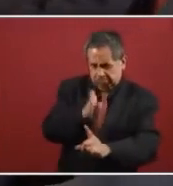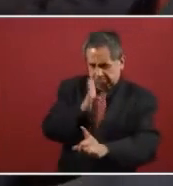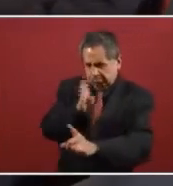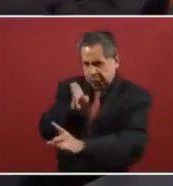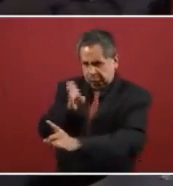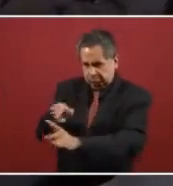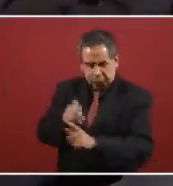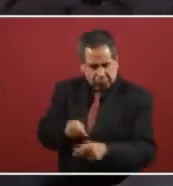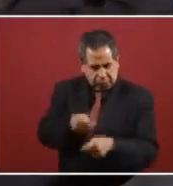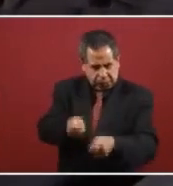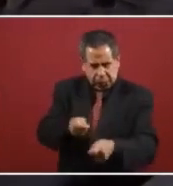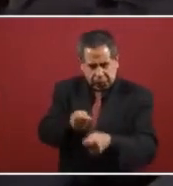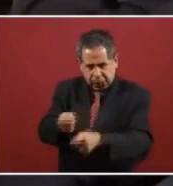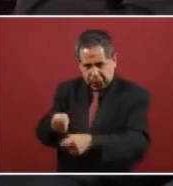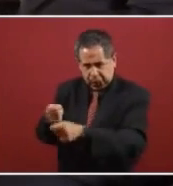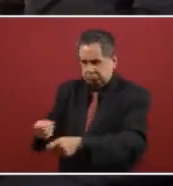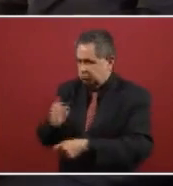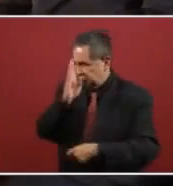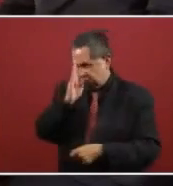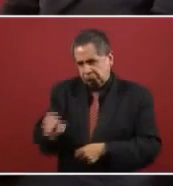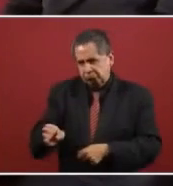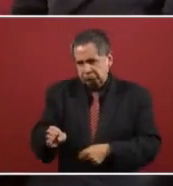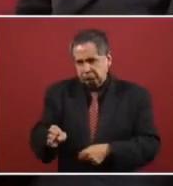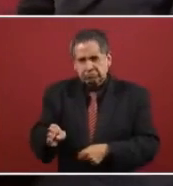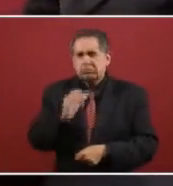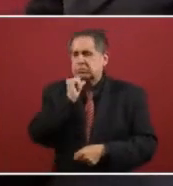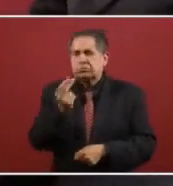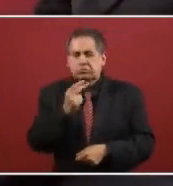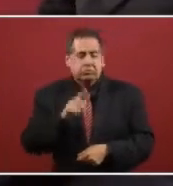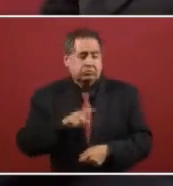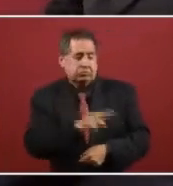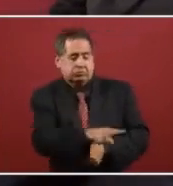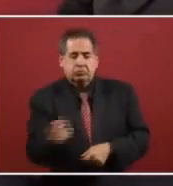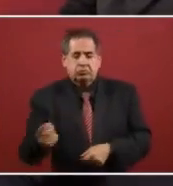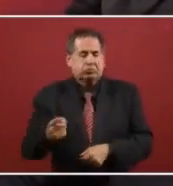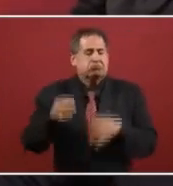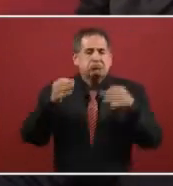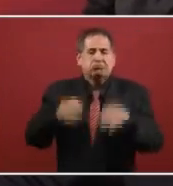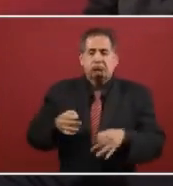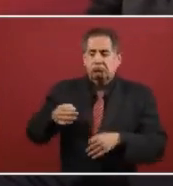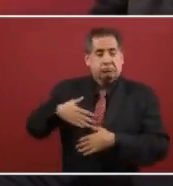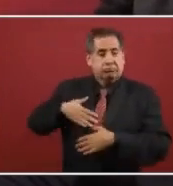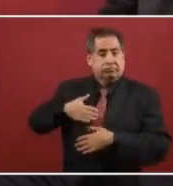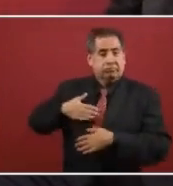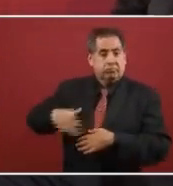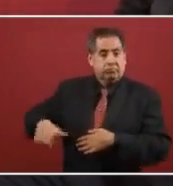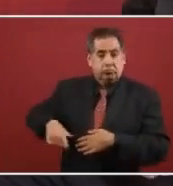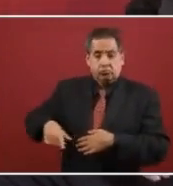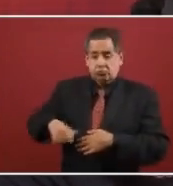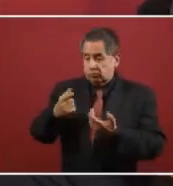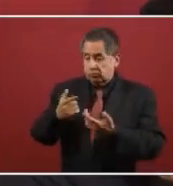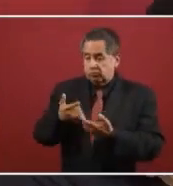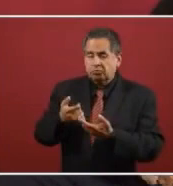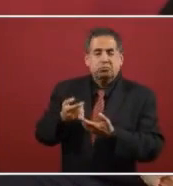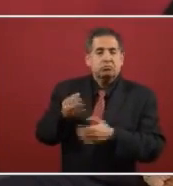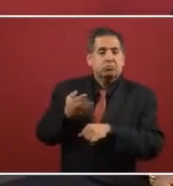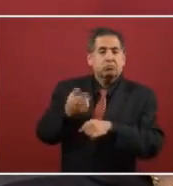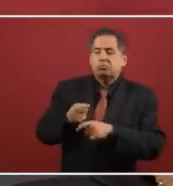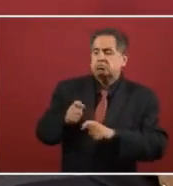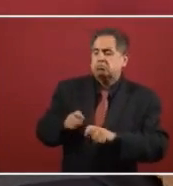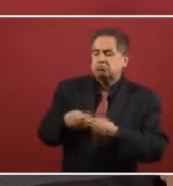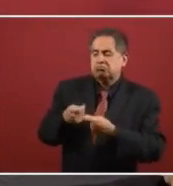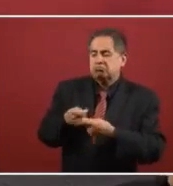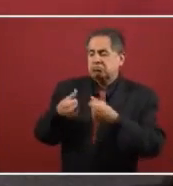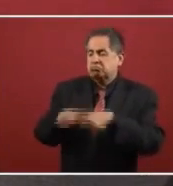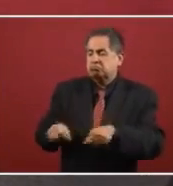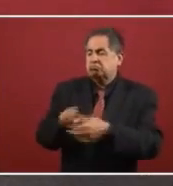we will give it to you directly. From the Treasury, from the Federal Treasury to the beneficiary.